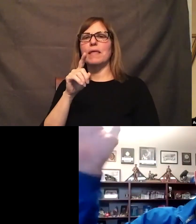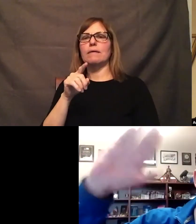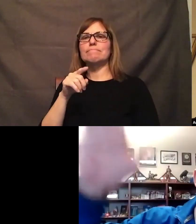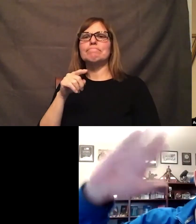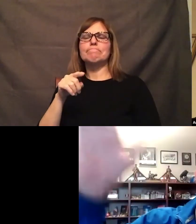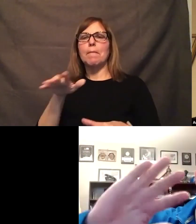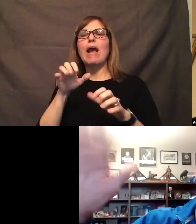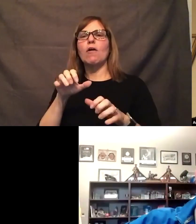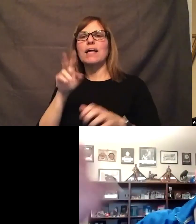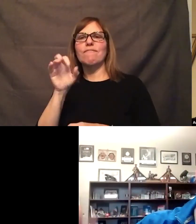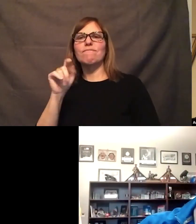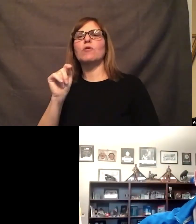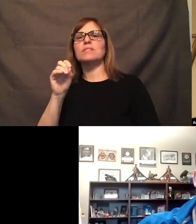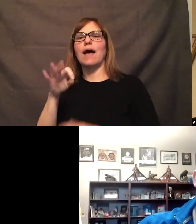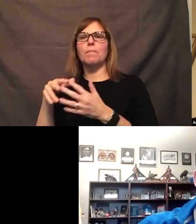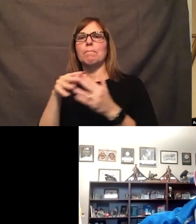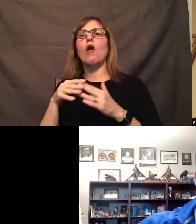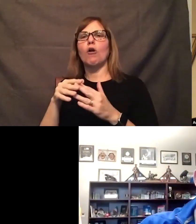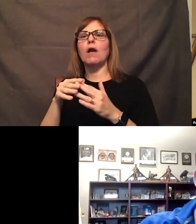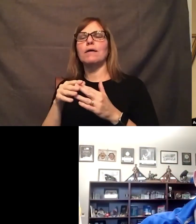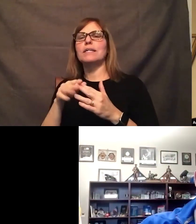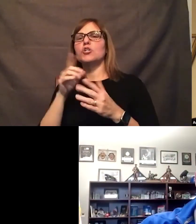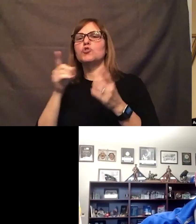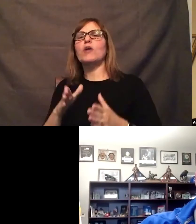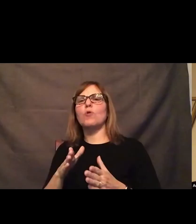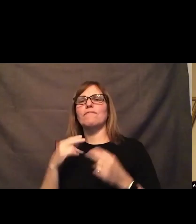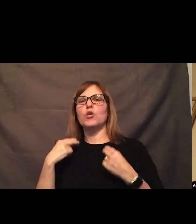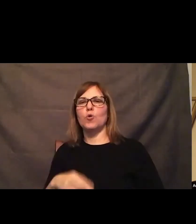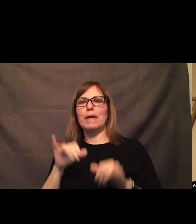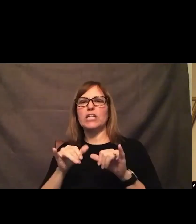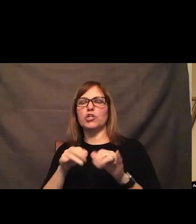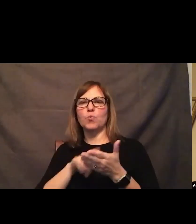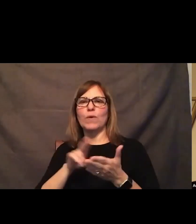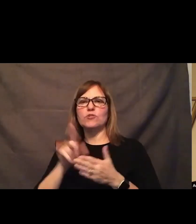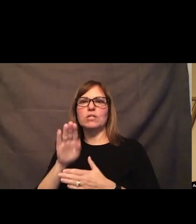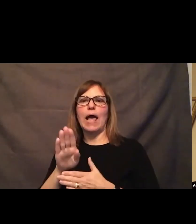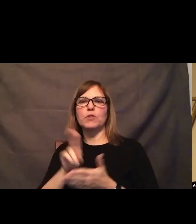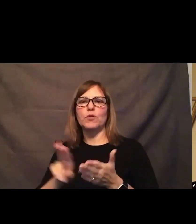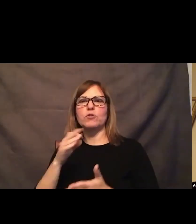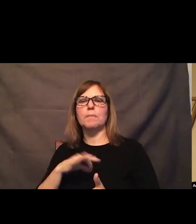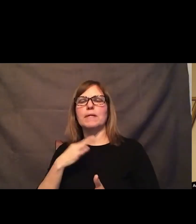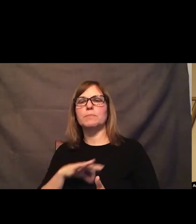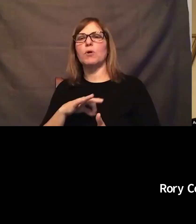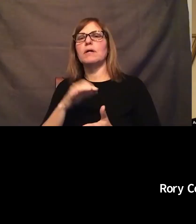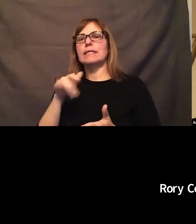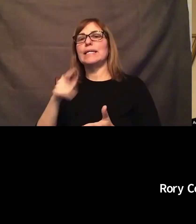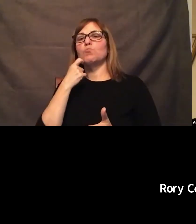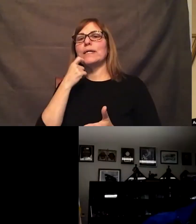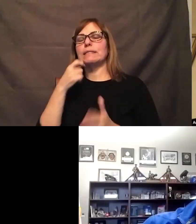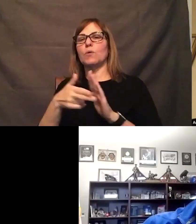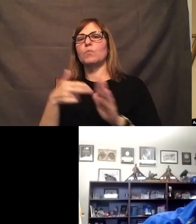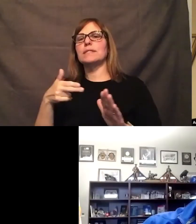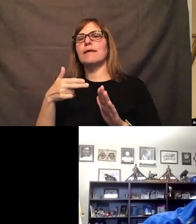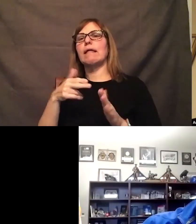University of Pittsburgh and Director of the Human Engineering Research Laboratories at Pitt. Recently, he was named as the lead researcher of a